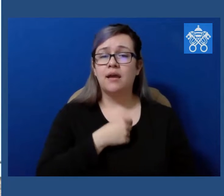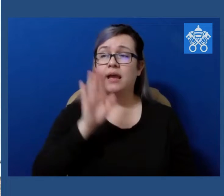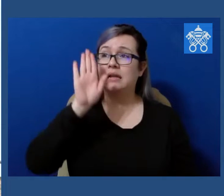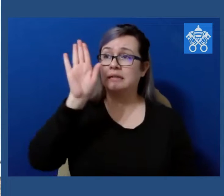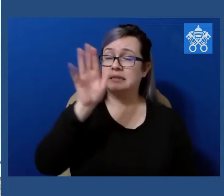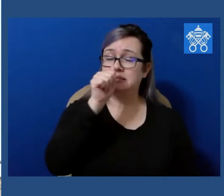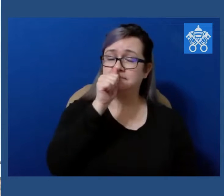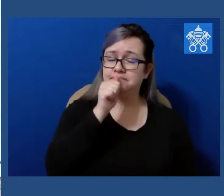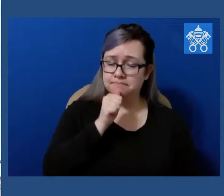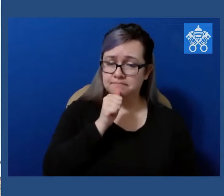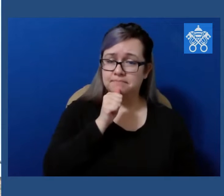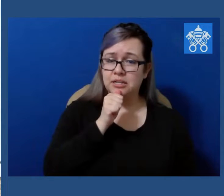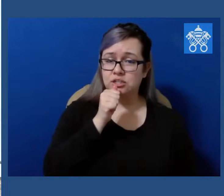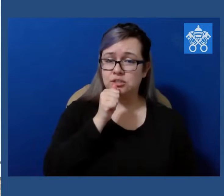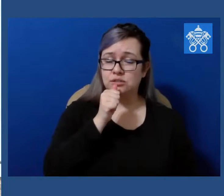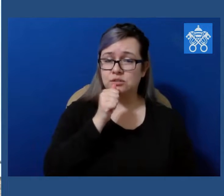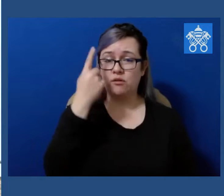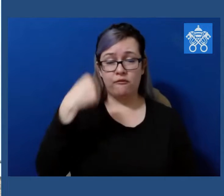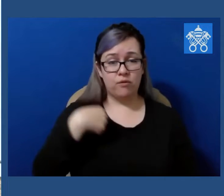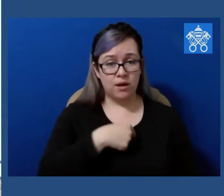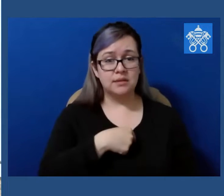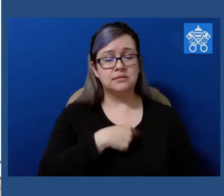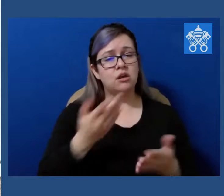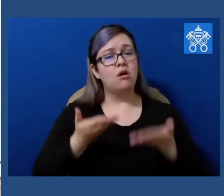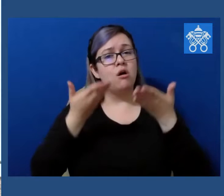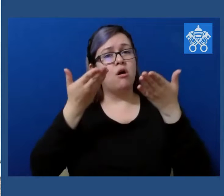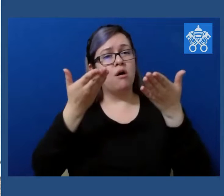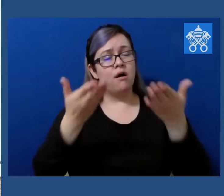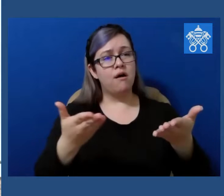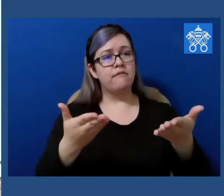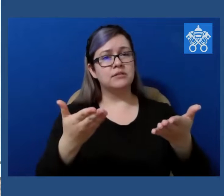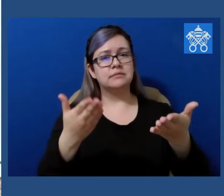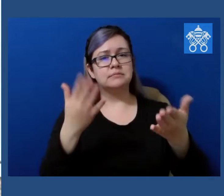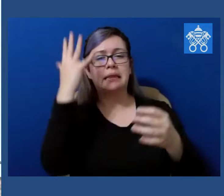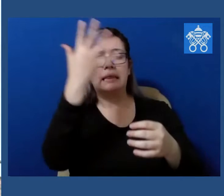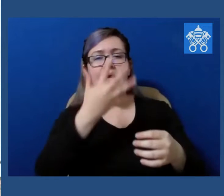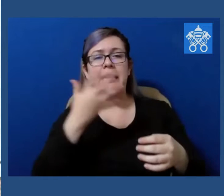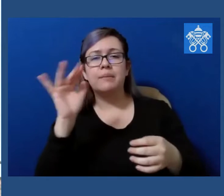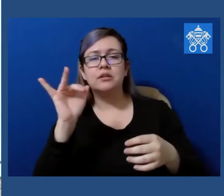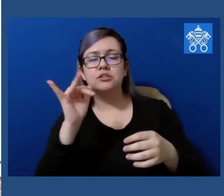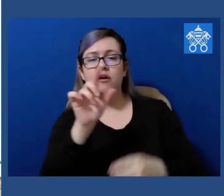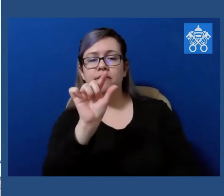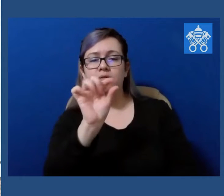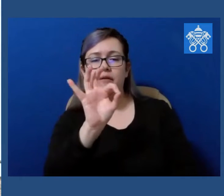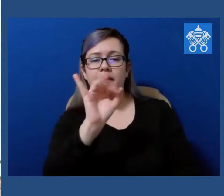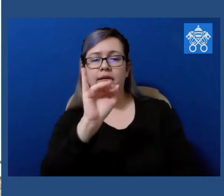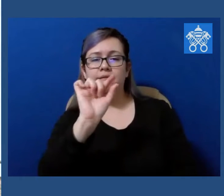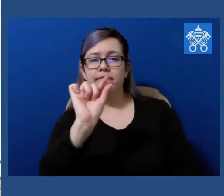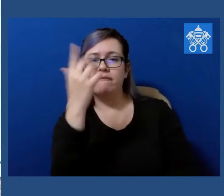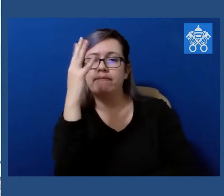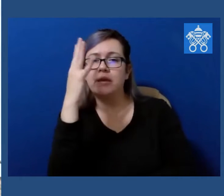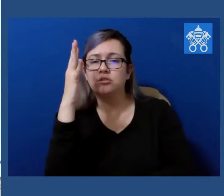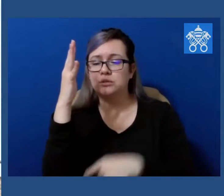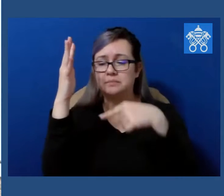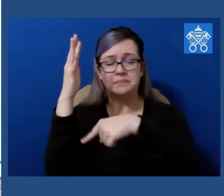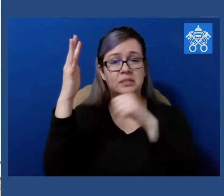The patience God has toward us. He offers the consoling image of a fig tree that does not bear